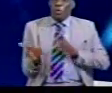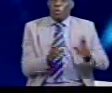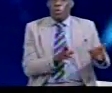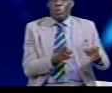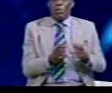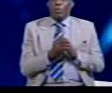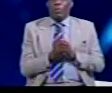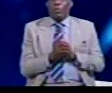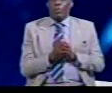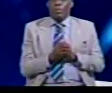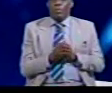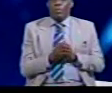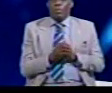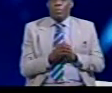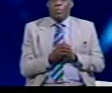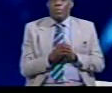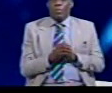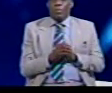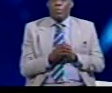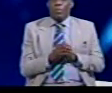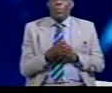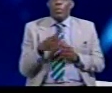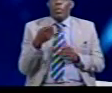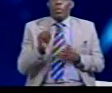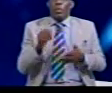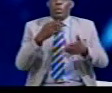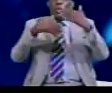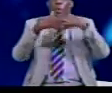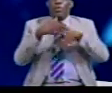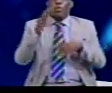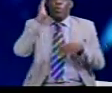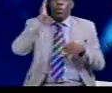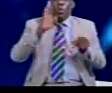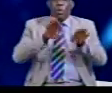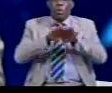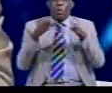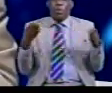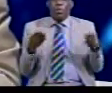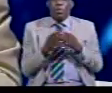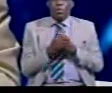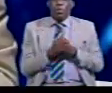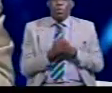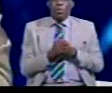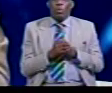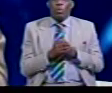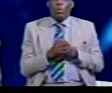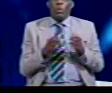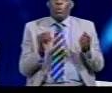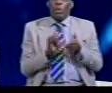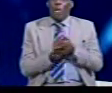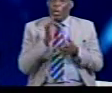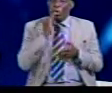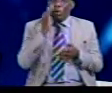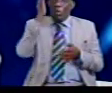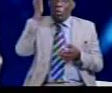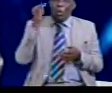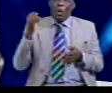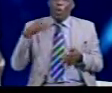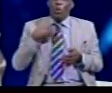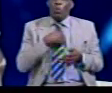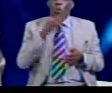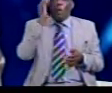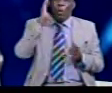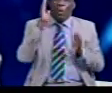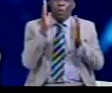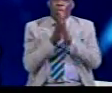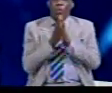ciel va s'ouvrir. The heavens will open. C'est pourquoi nous devons prier. That is why we are going to pray. Afin que Dieu libère